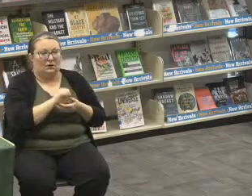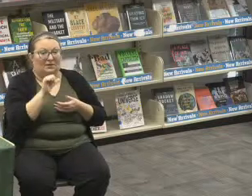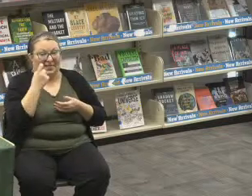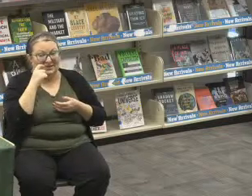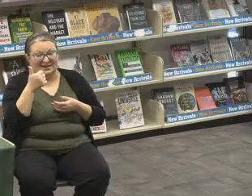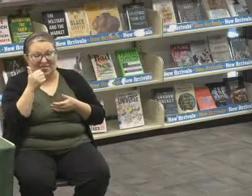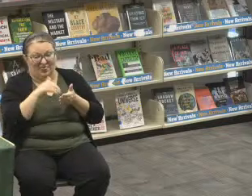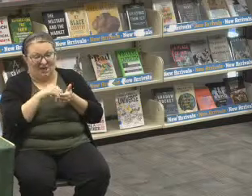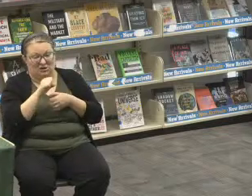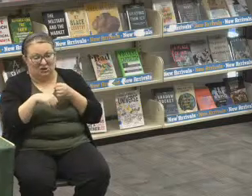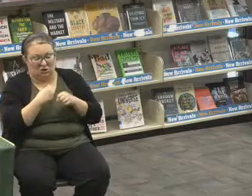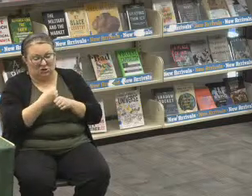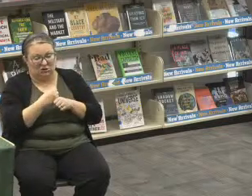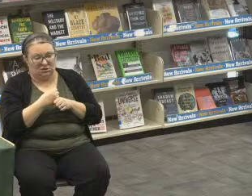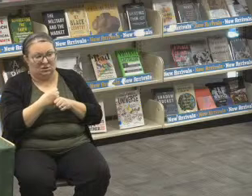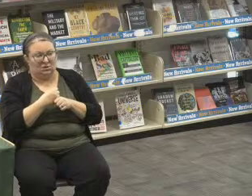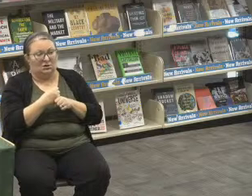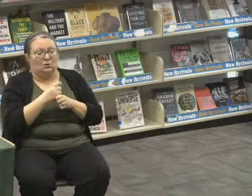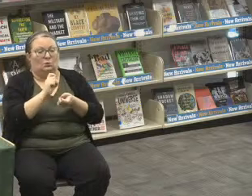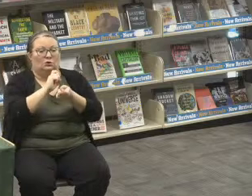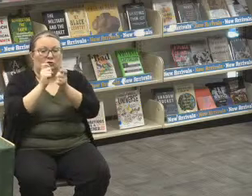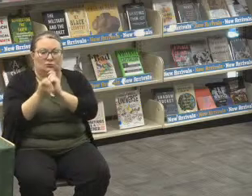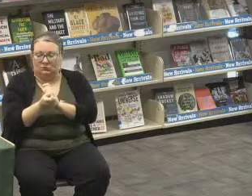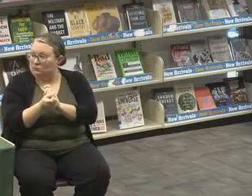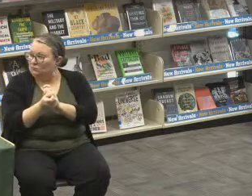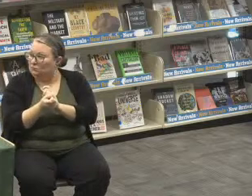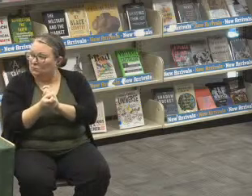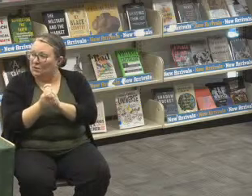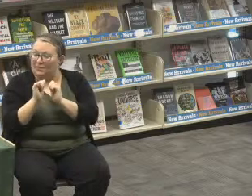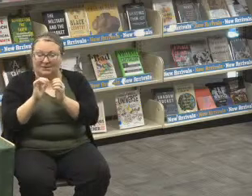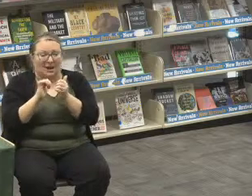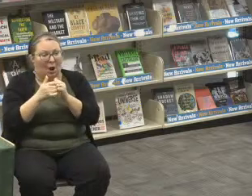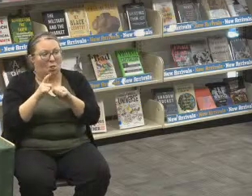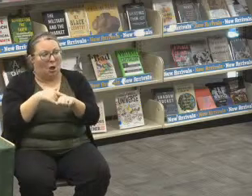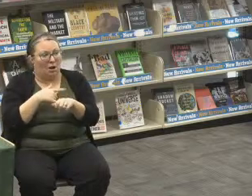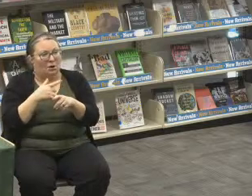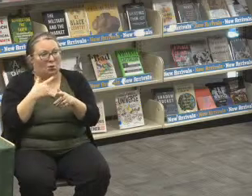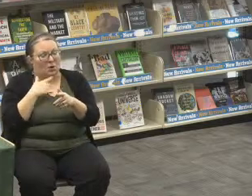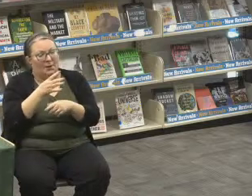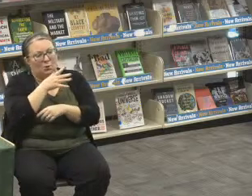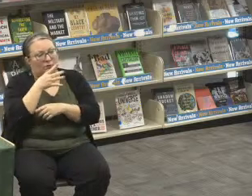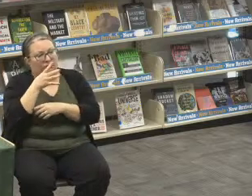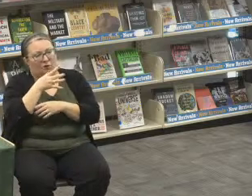we became agrarianists. So that one red one is how long we've been agrarianists.